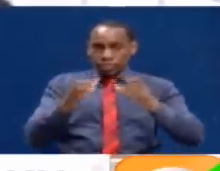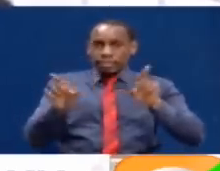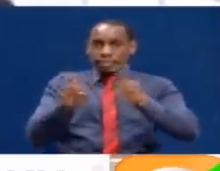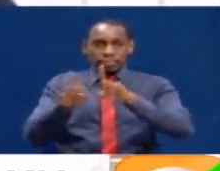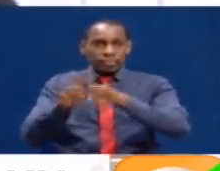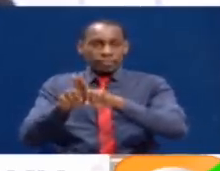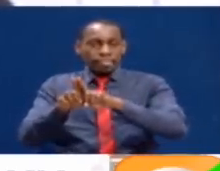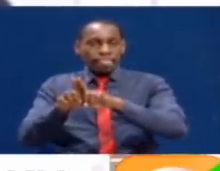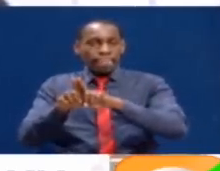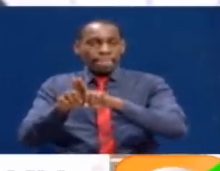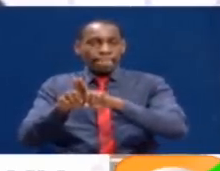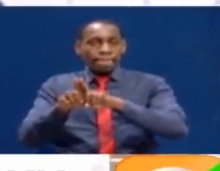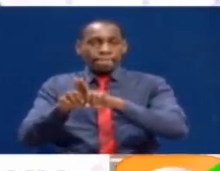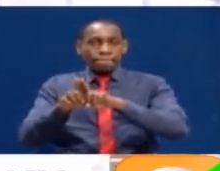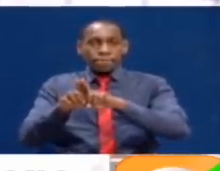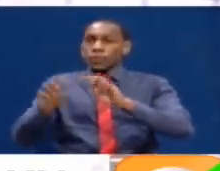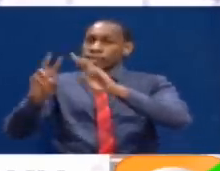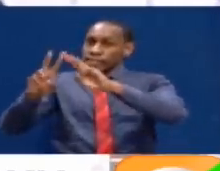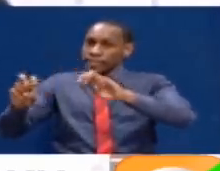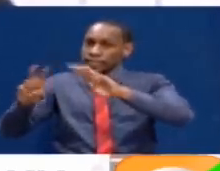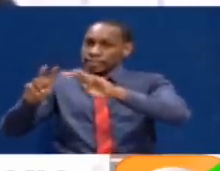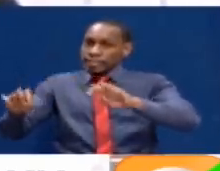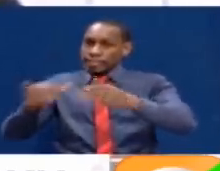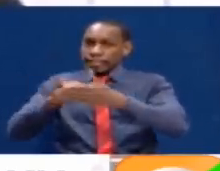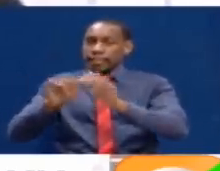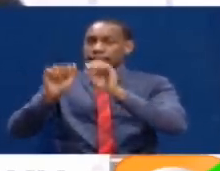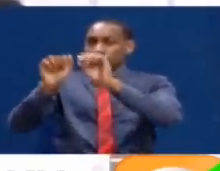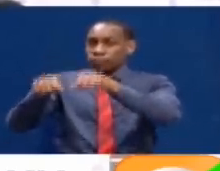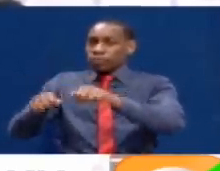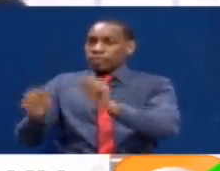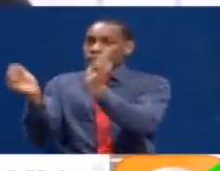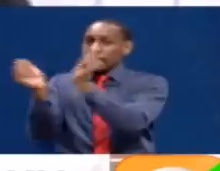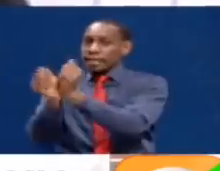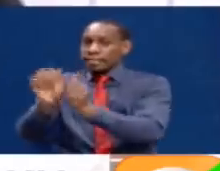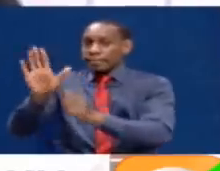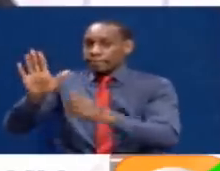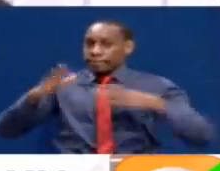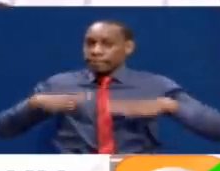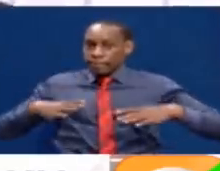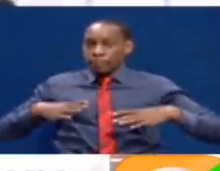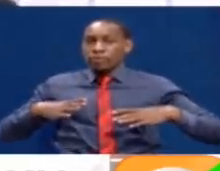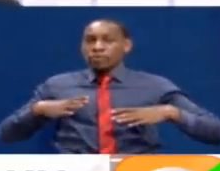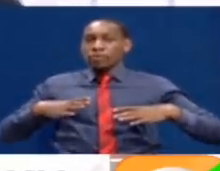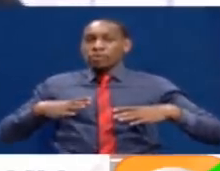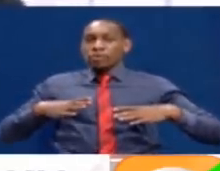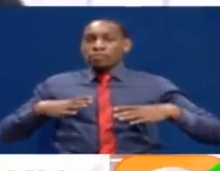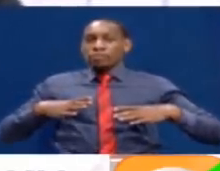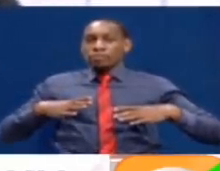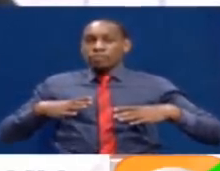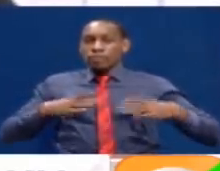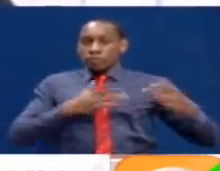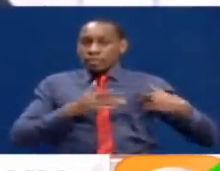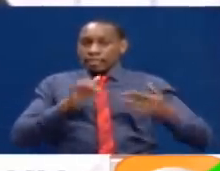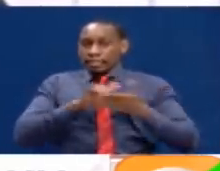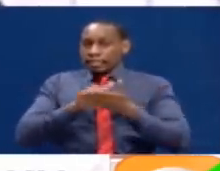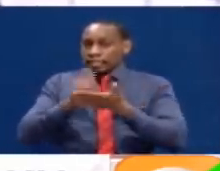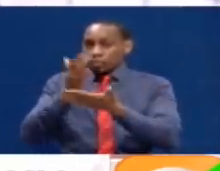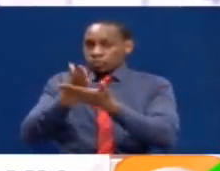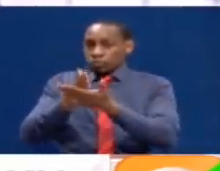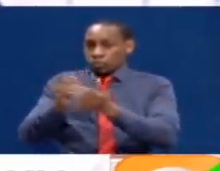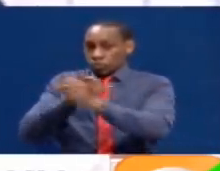still on the lookout to make sure that they've been able to arrest those 5 people in terms of making sure